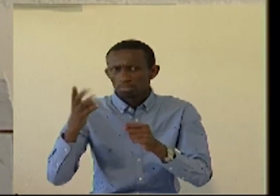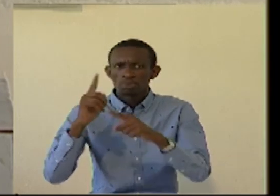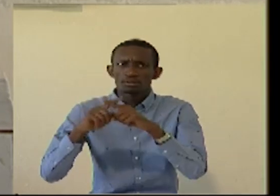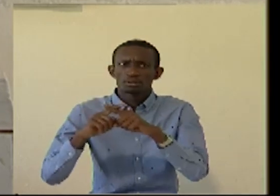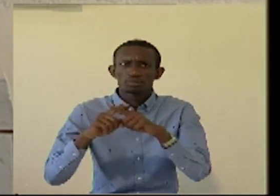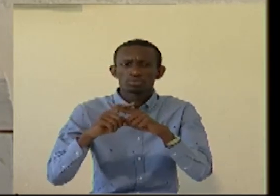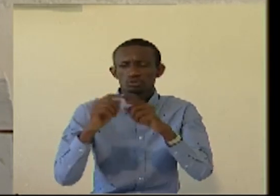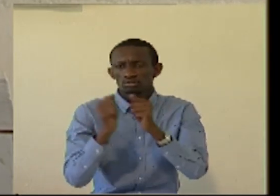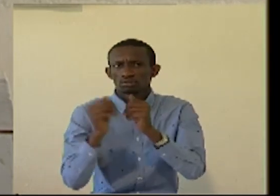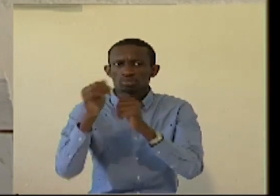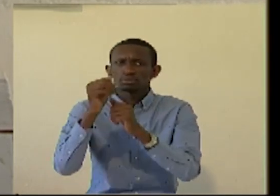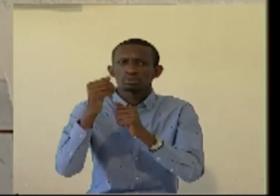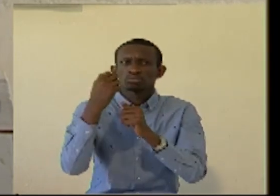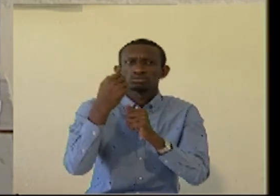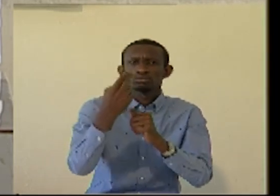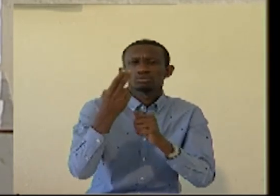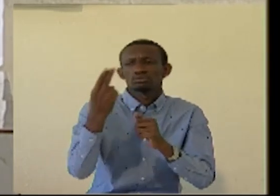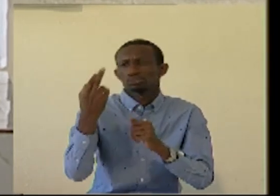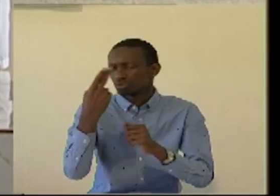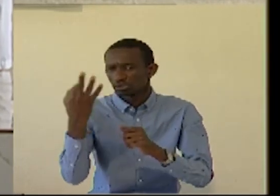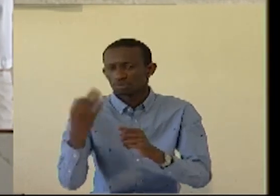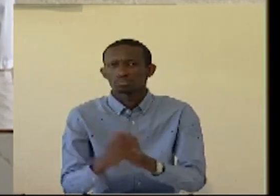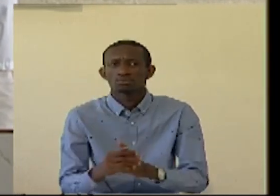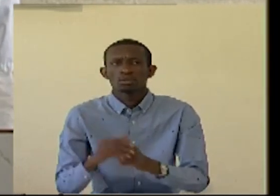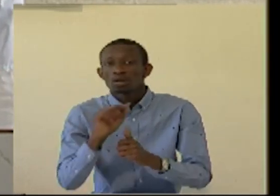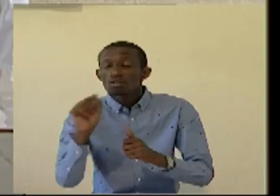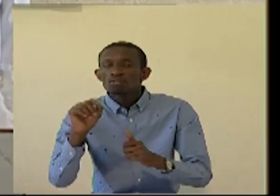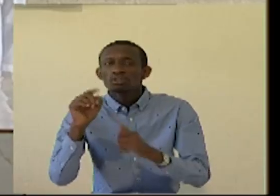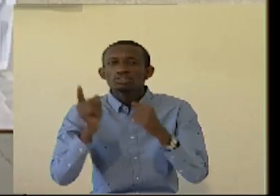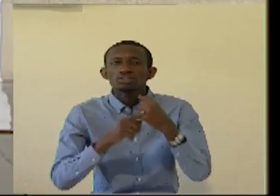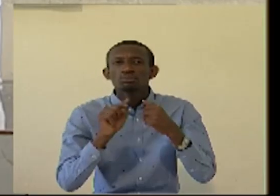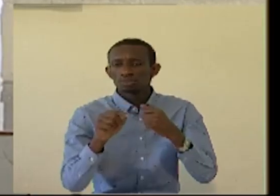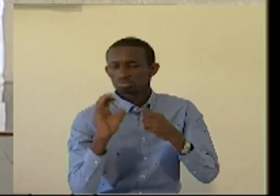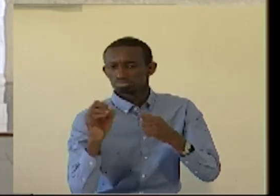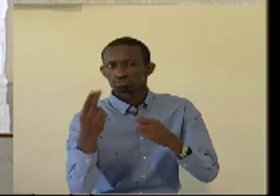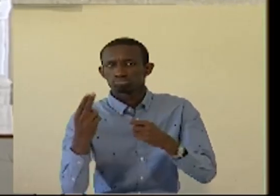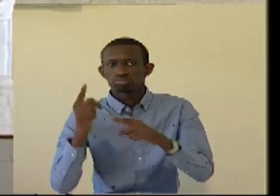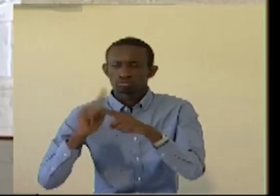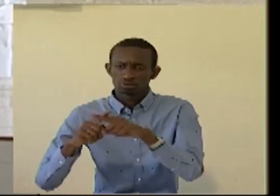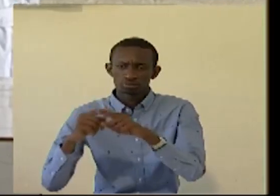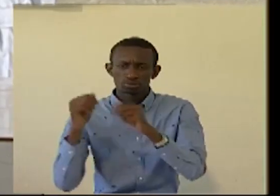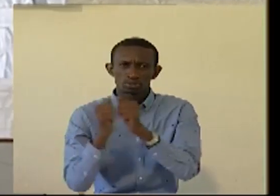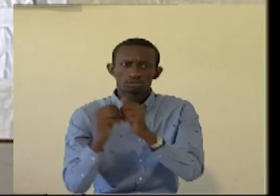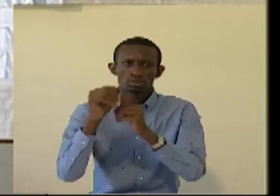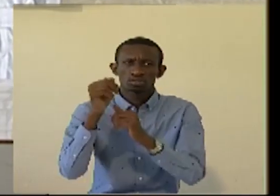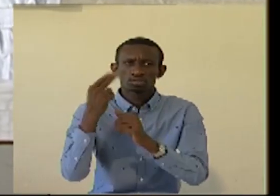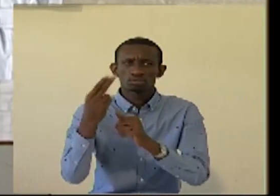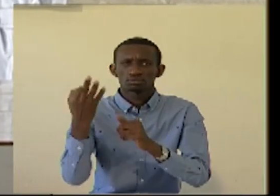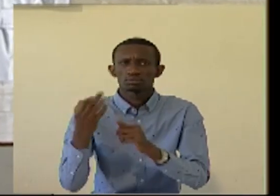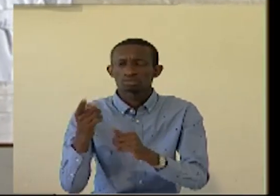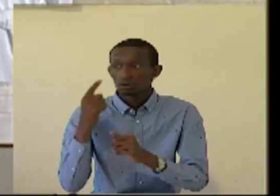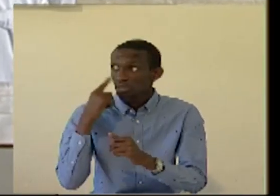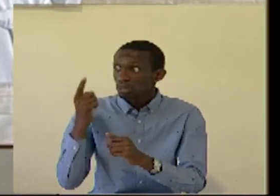over 6.022 times 10 power 23. And how many moles do we get? You can see this